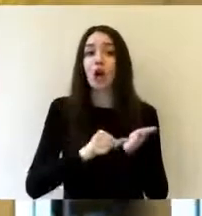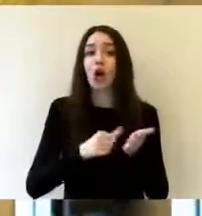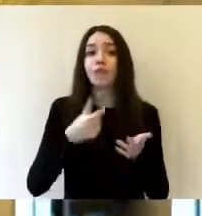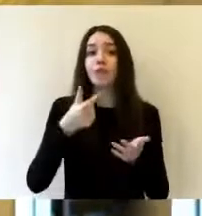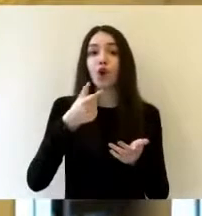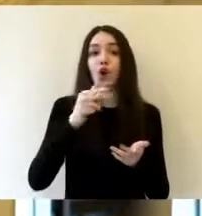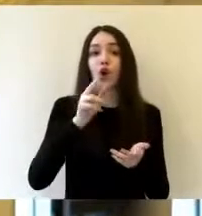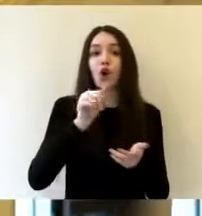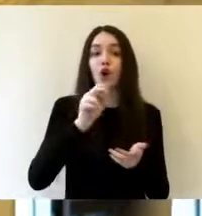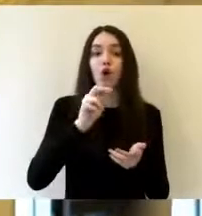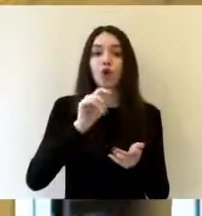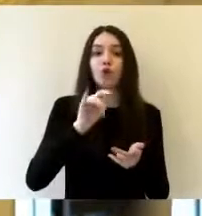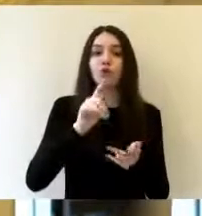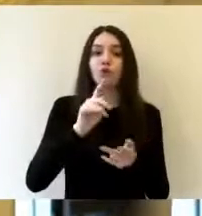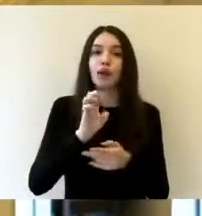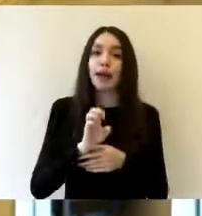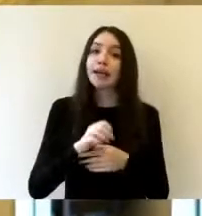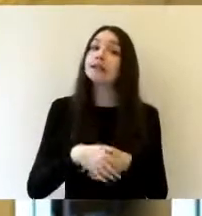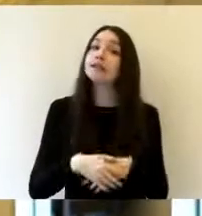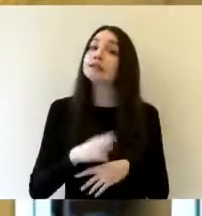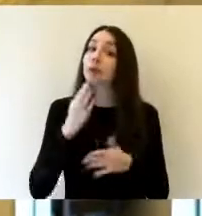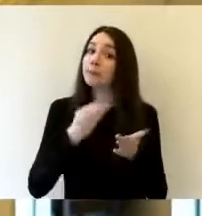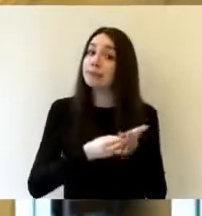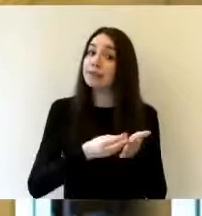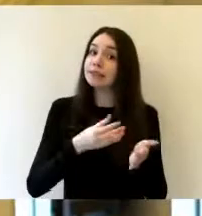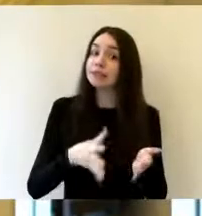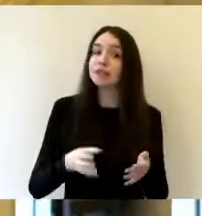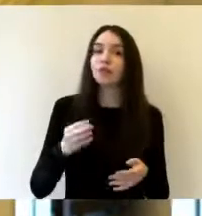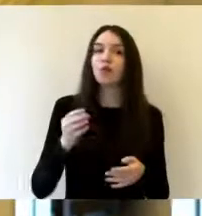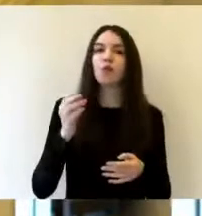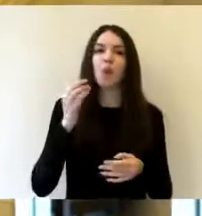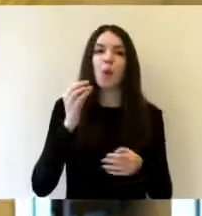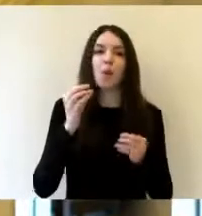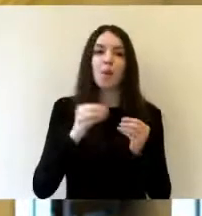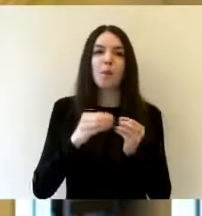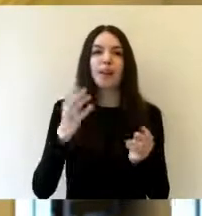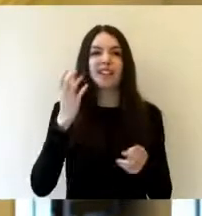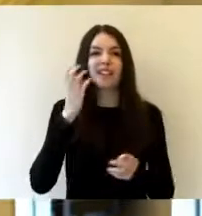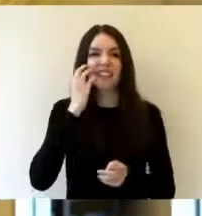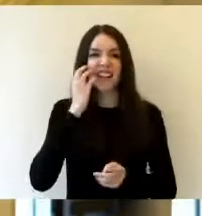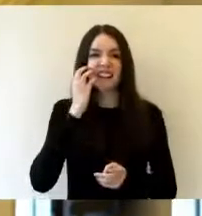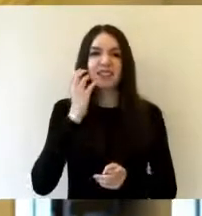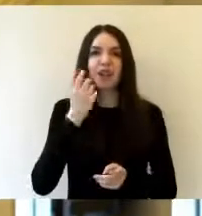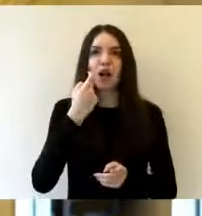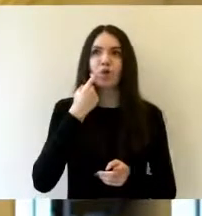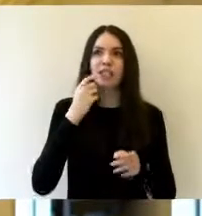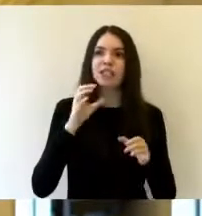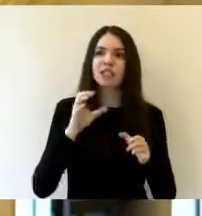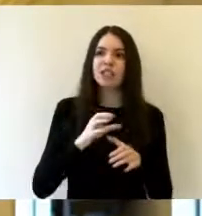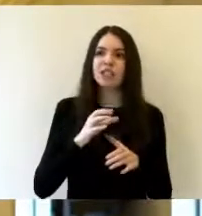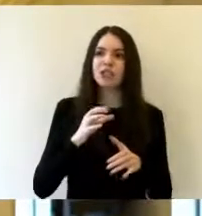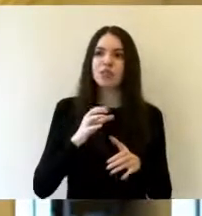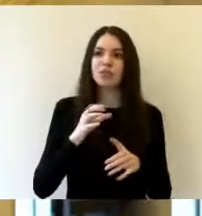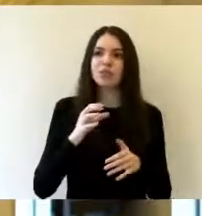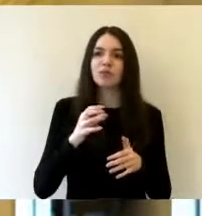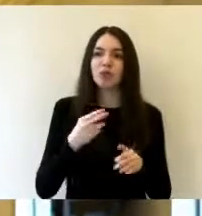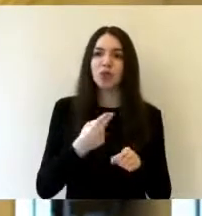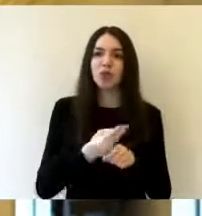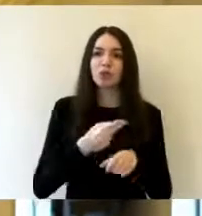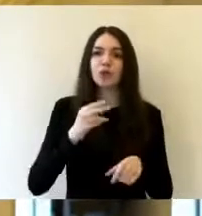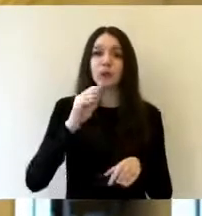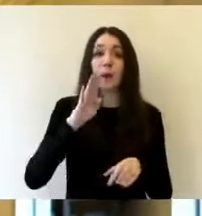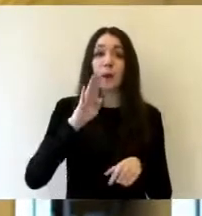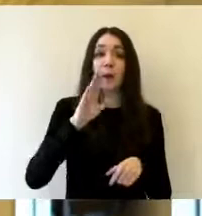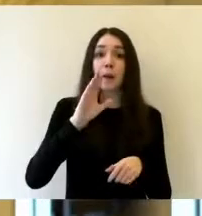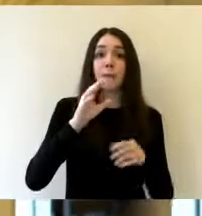Or other more denser rocks. I did something recently, some really large. Started out as a boulder, it was about 2.5 tons,